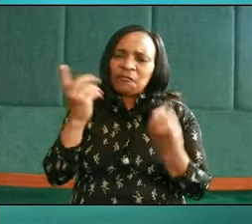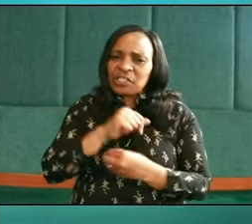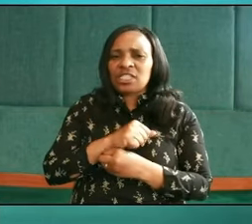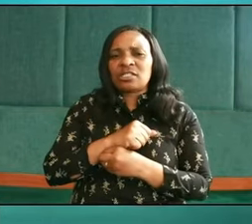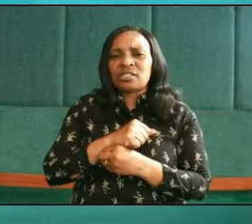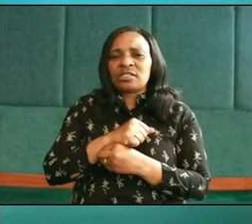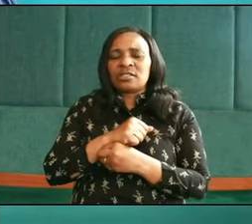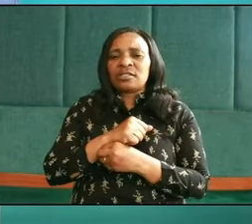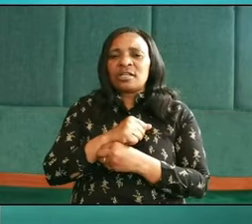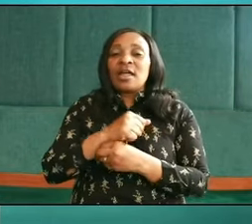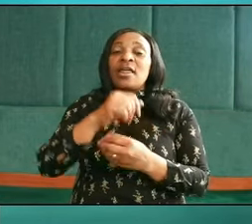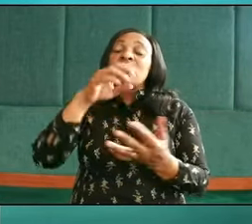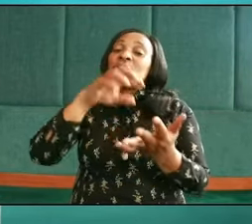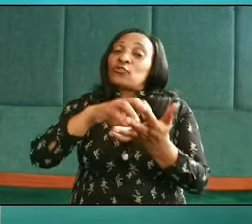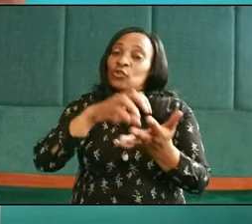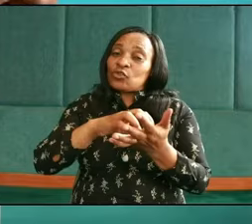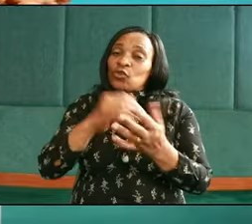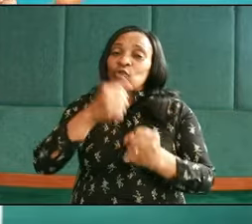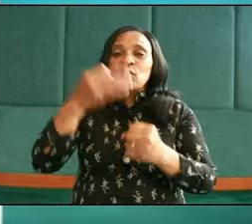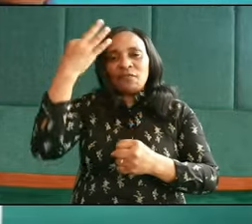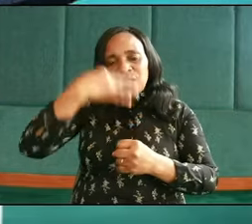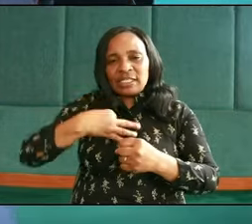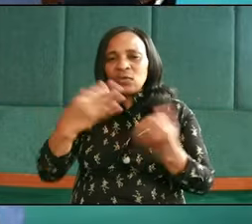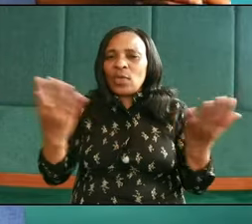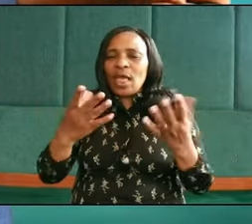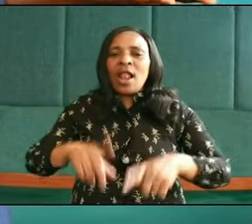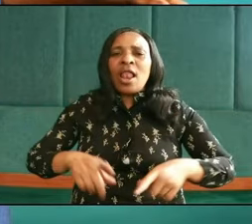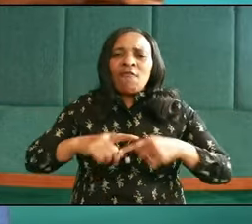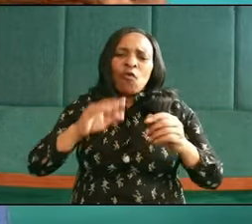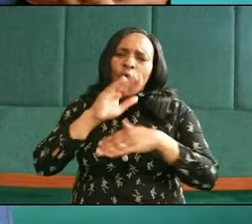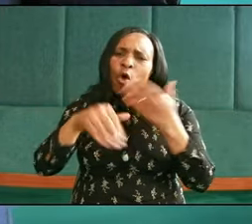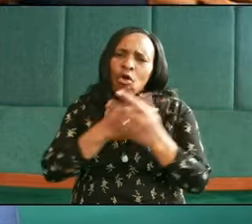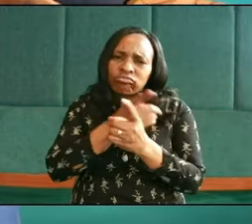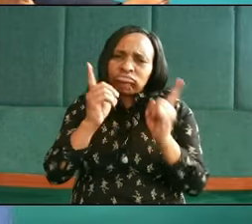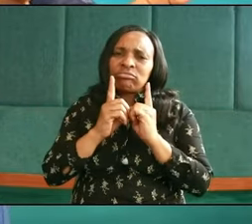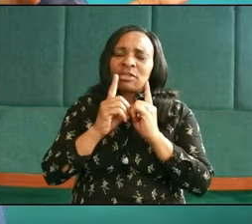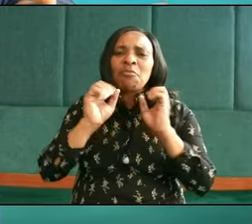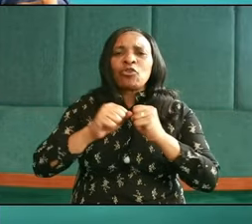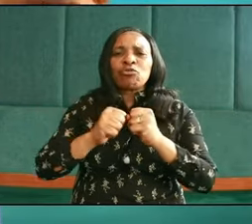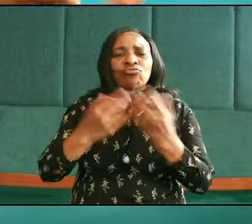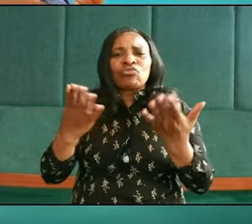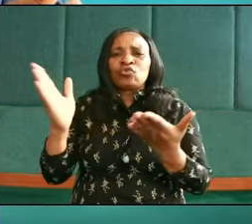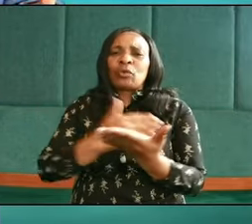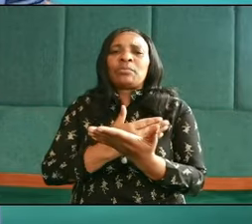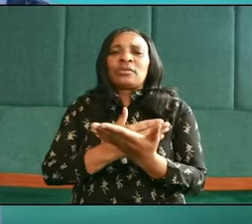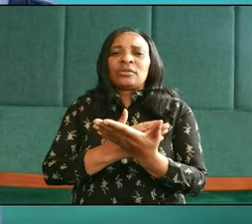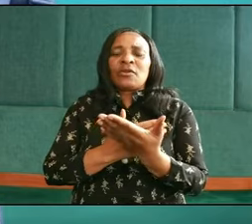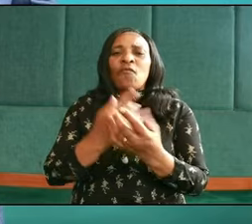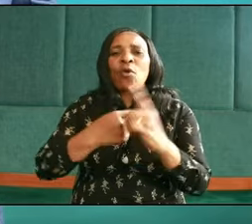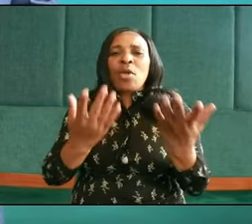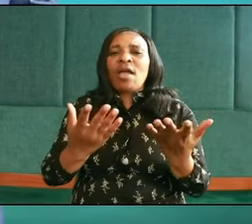The situations that we have faced in life, all of us, we could have been burned by the blazing